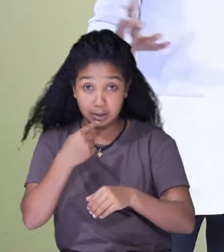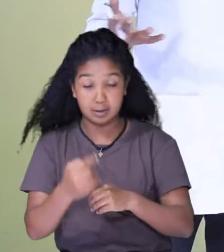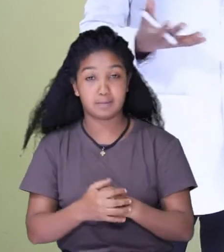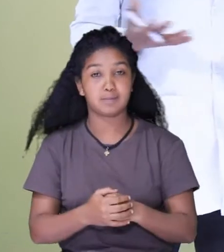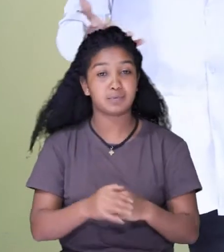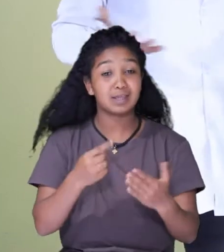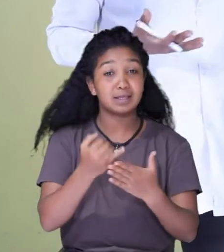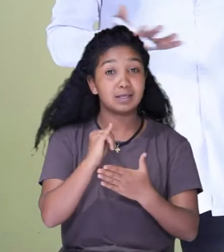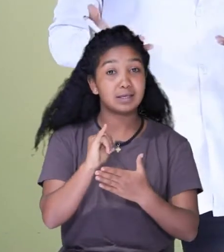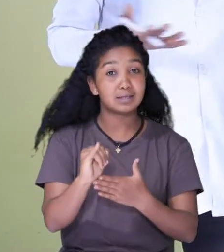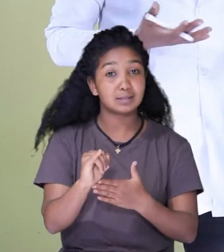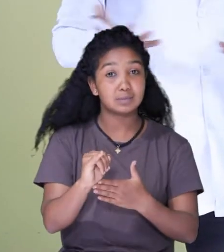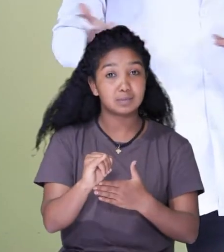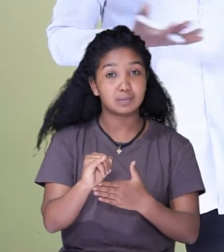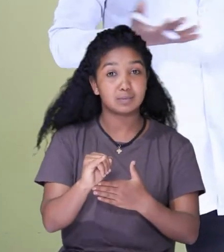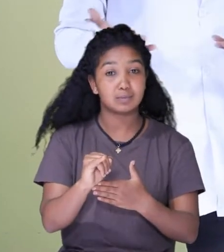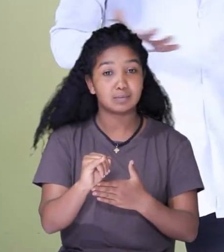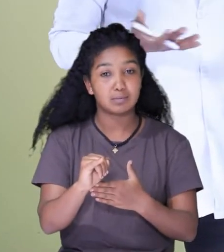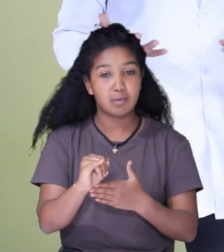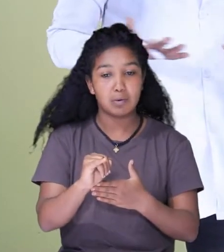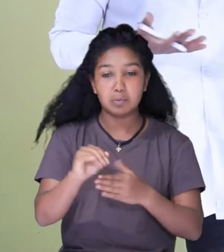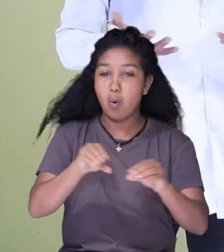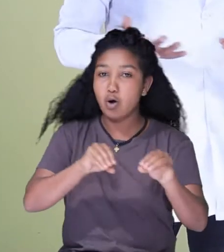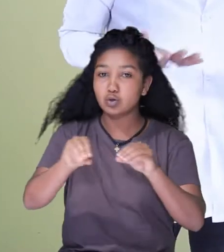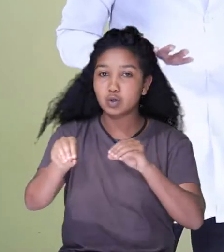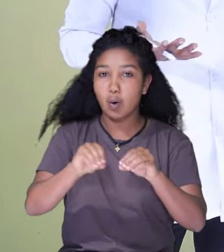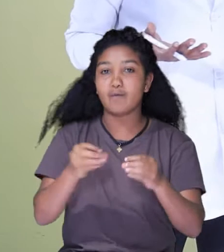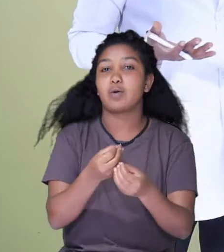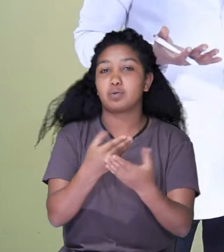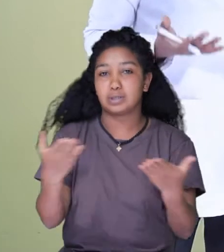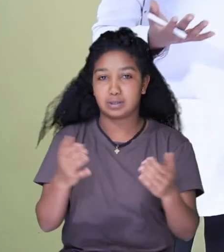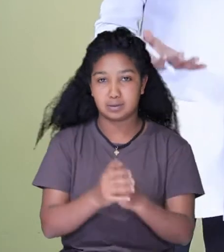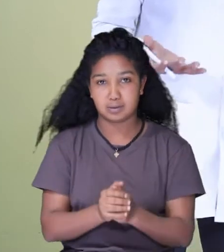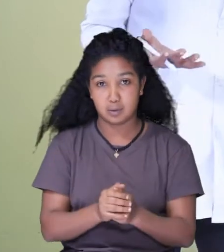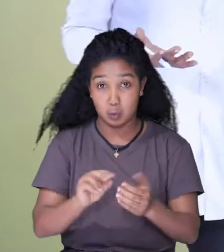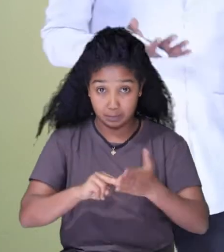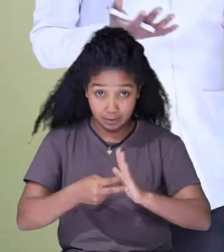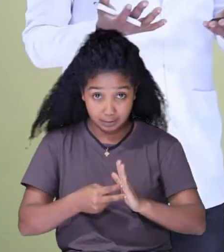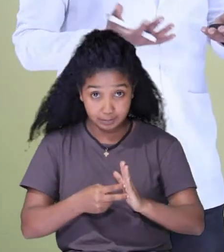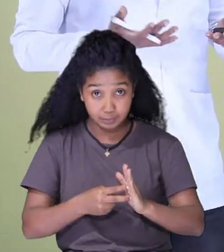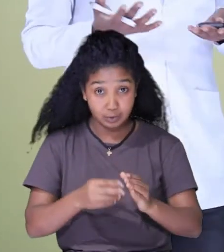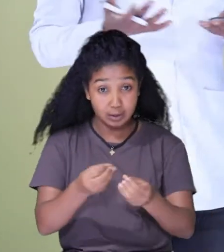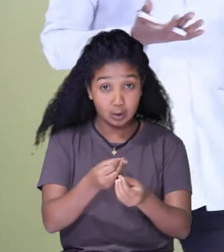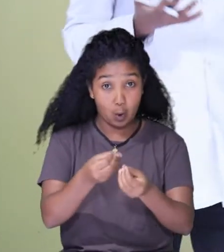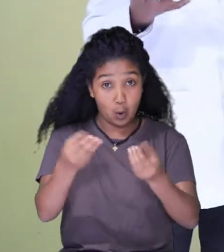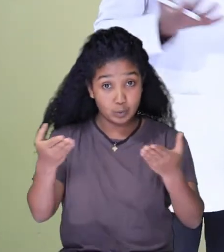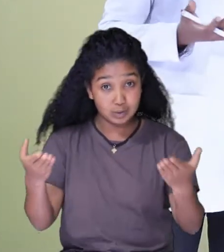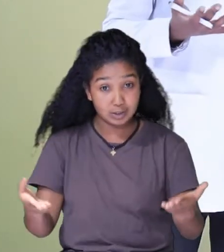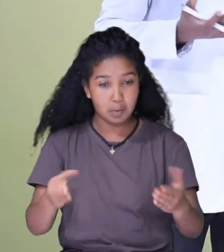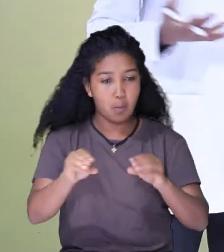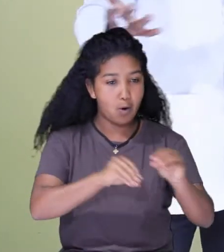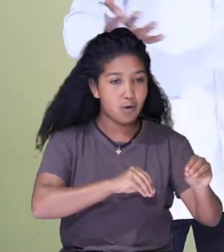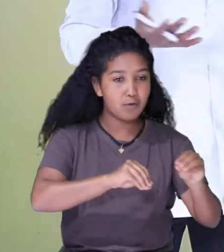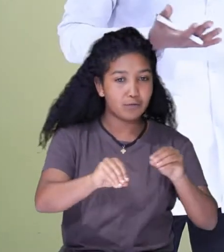vibration, it is displaced motion of an object, which means the object